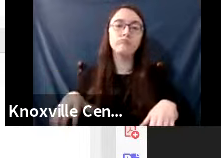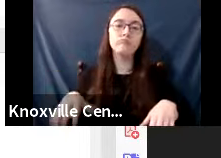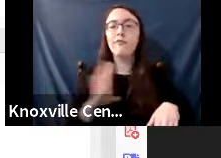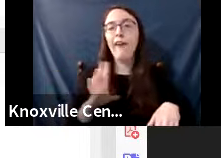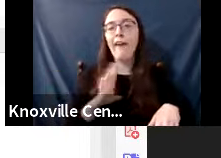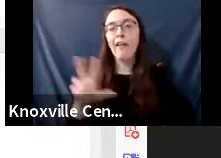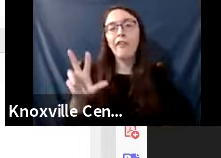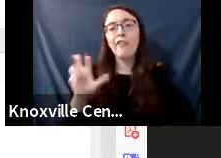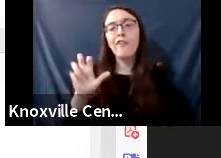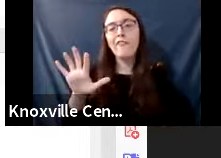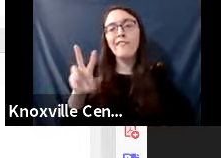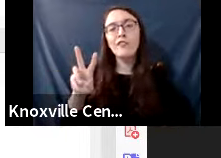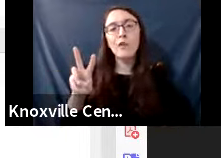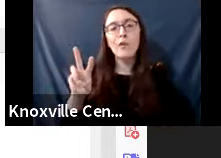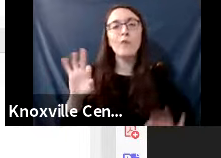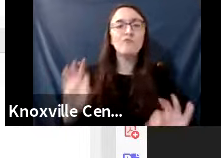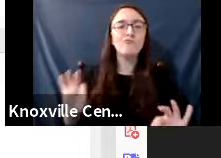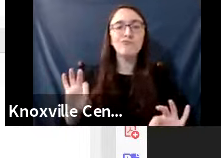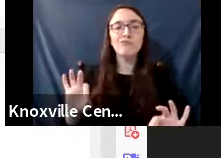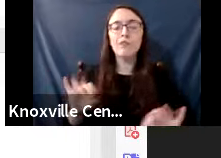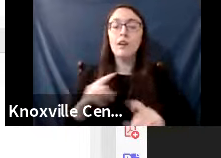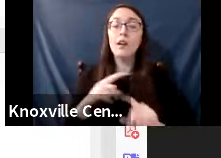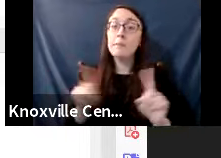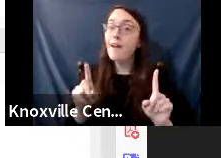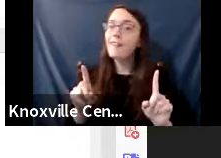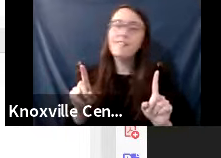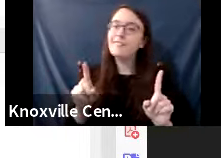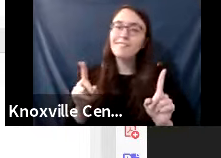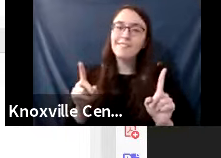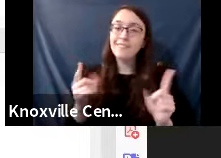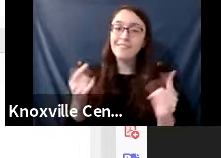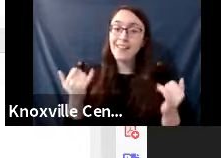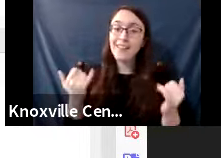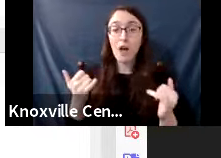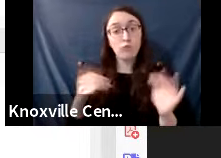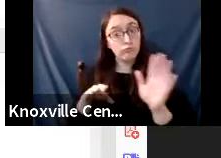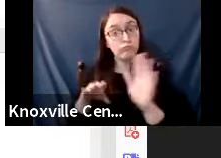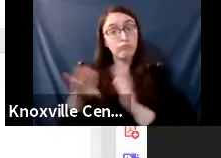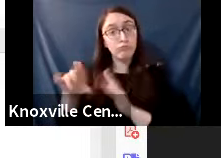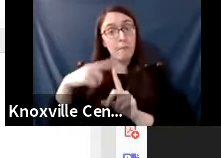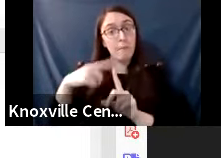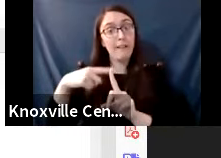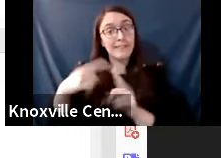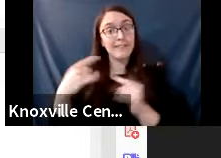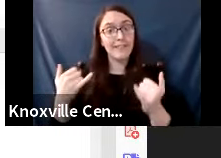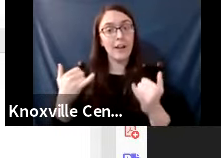352, but the trend is certainly in the right direction. Next slide, please.